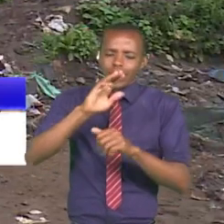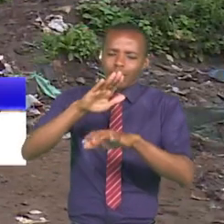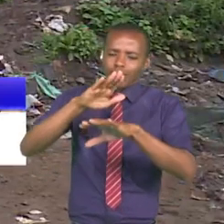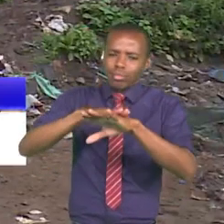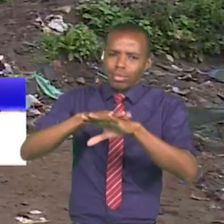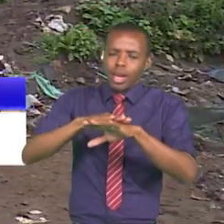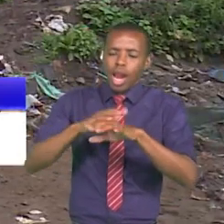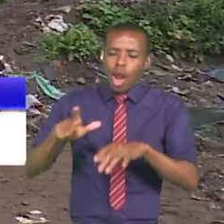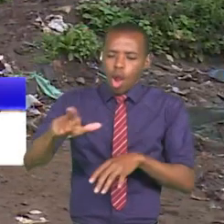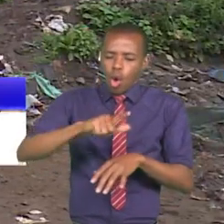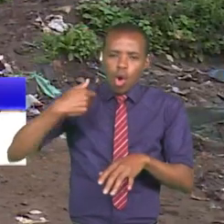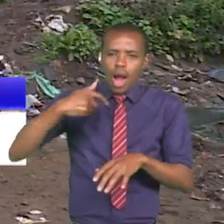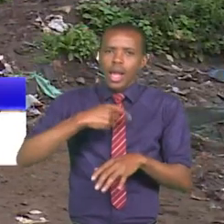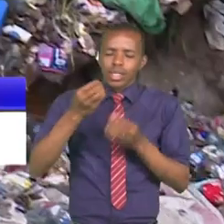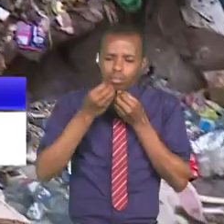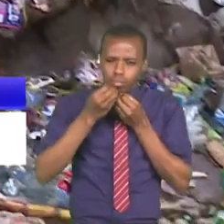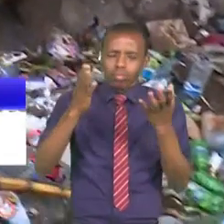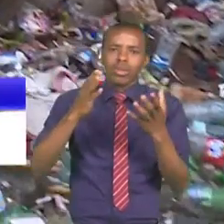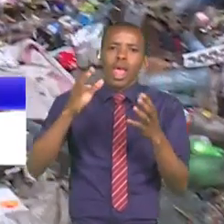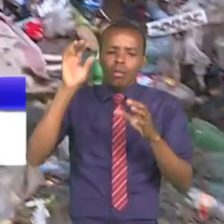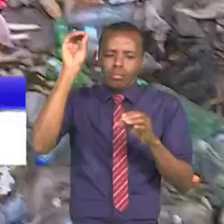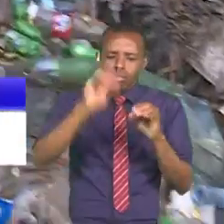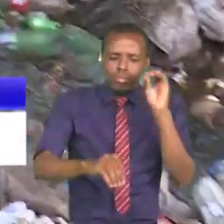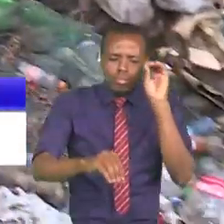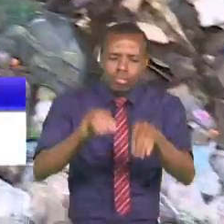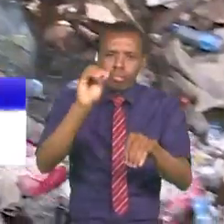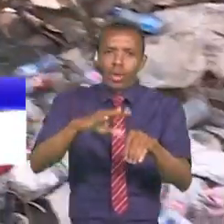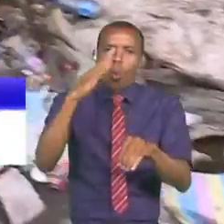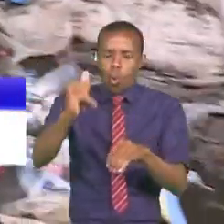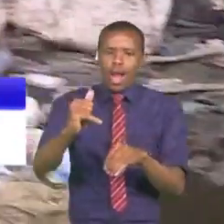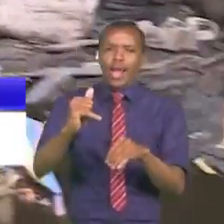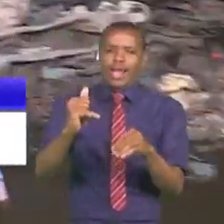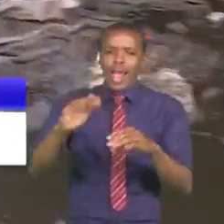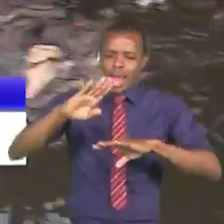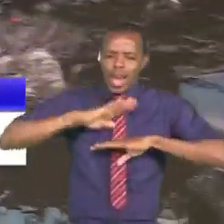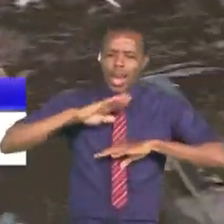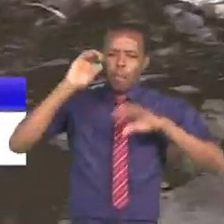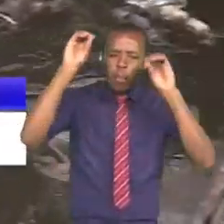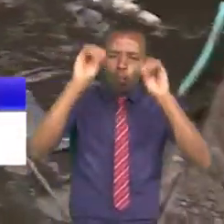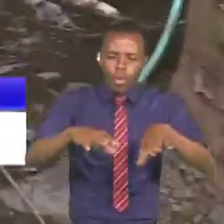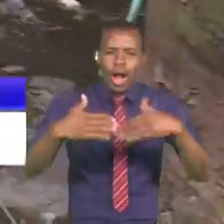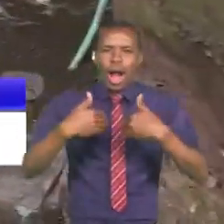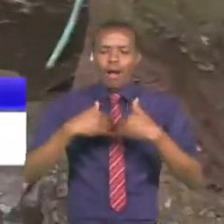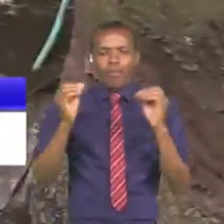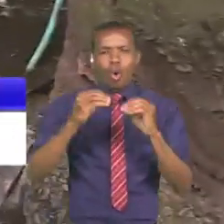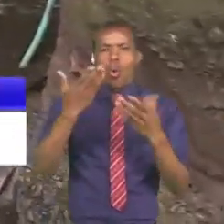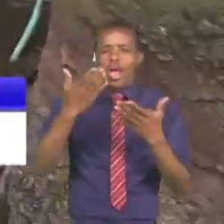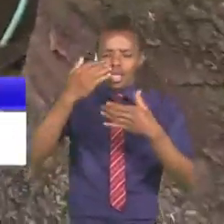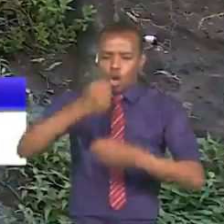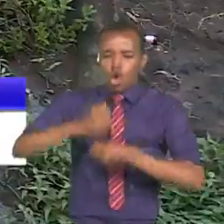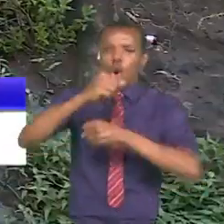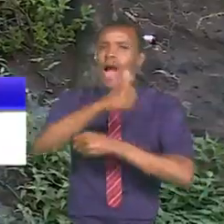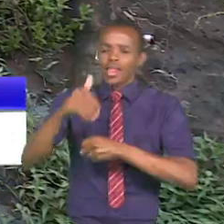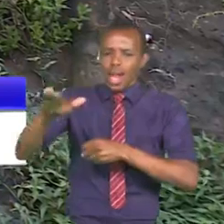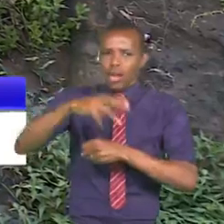as locals tell us, with the rubbish ending up here due to lack of enough dump sites in Ngong Town and other areas